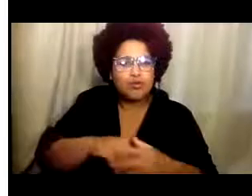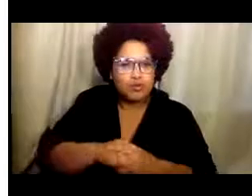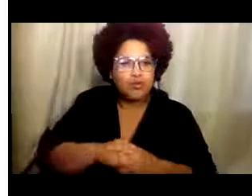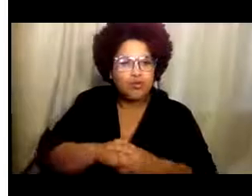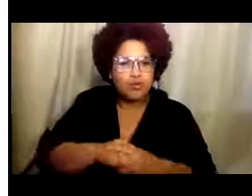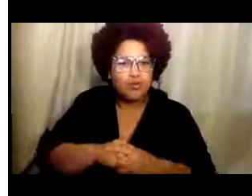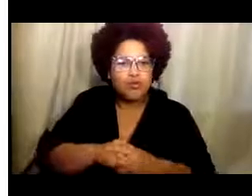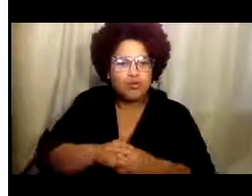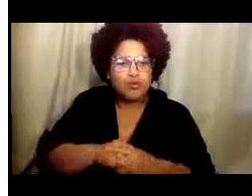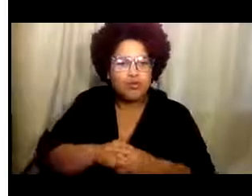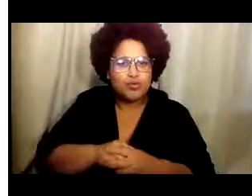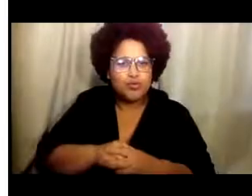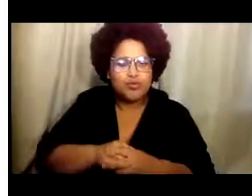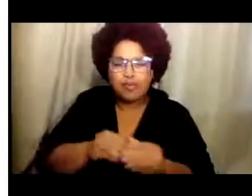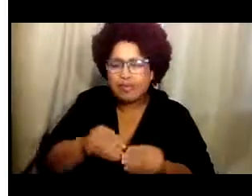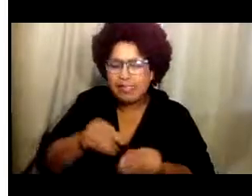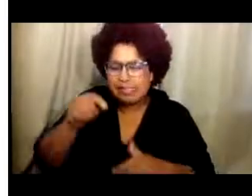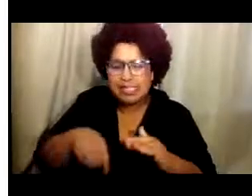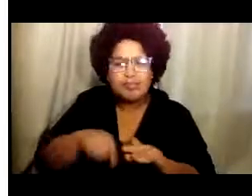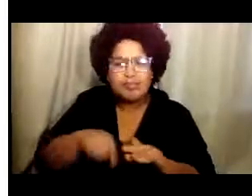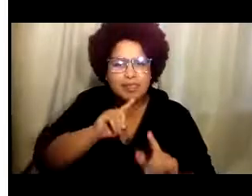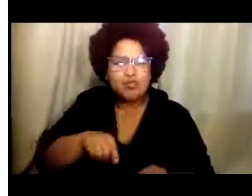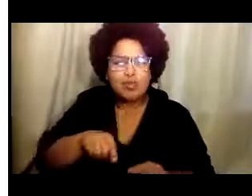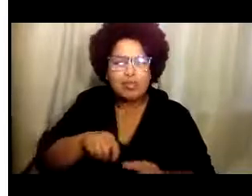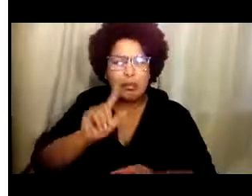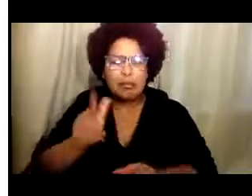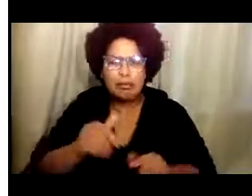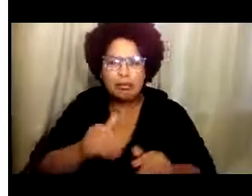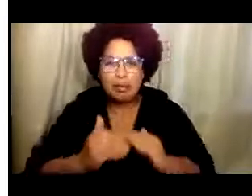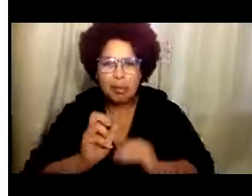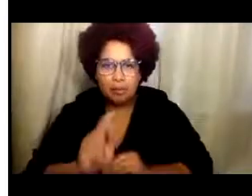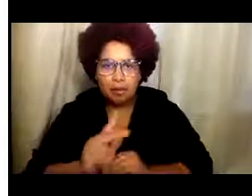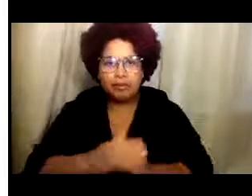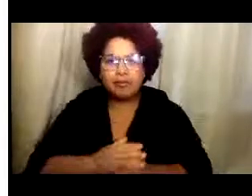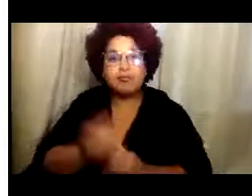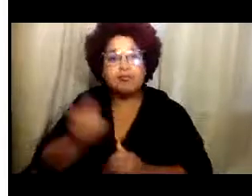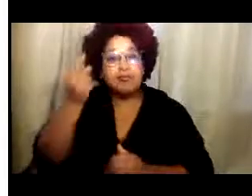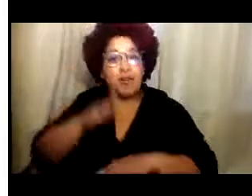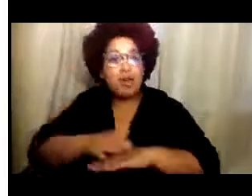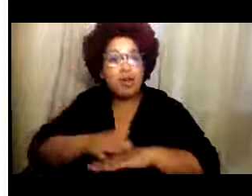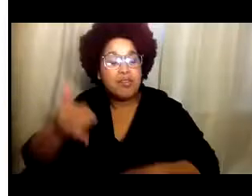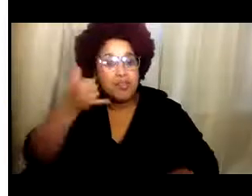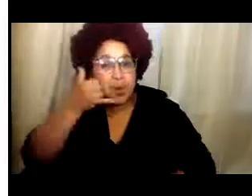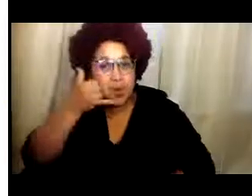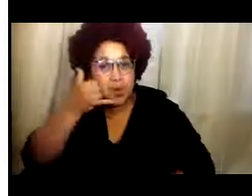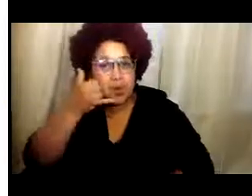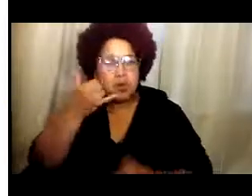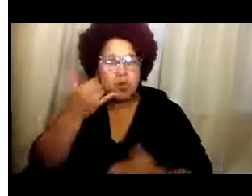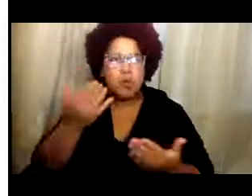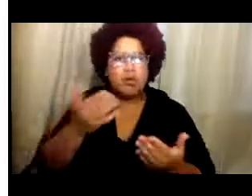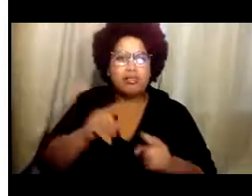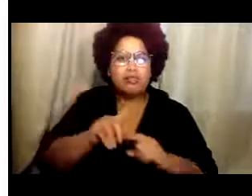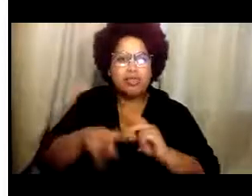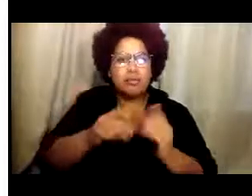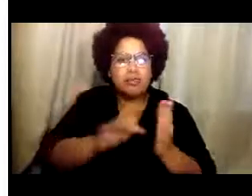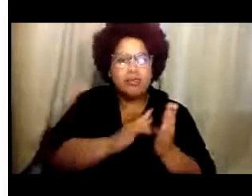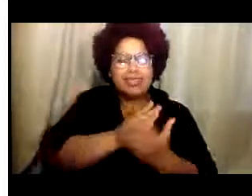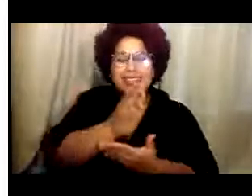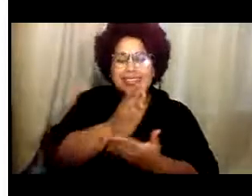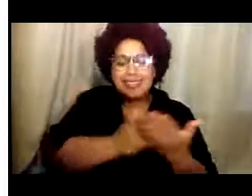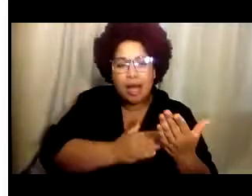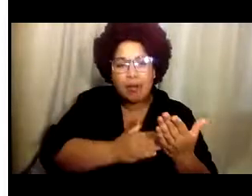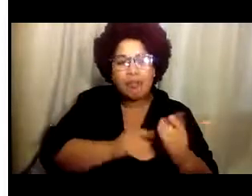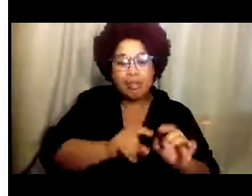answer after the webinar. For those of you on a phone or a device, you may not be able to use all of the features we